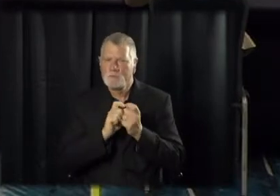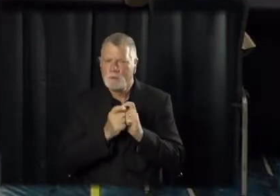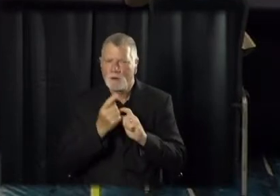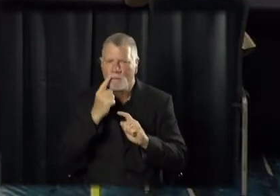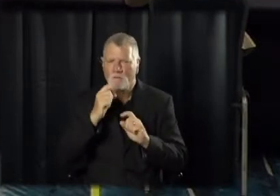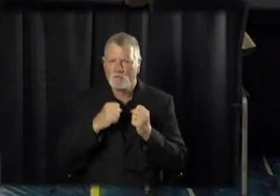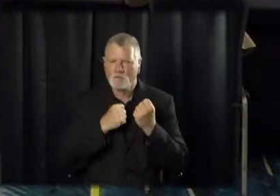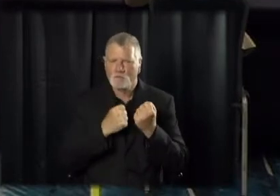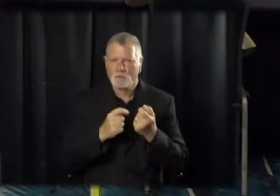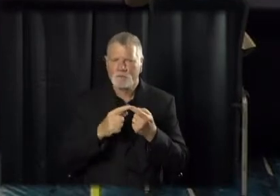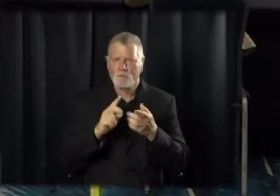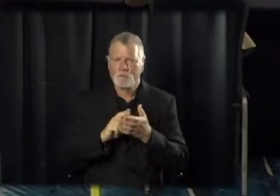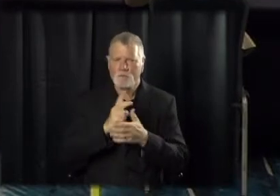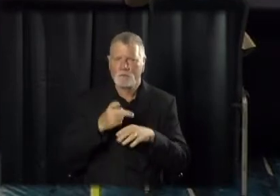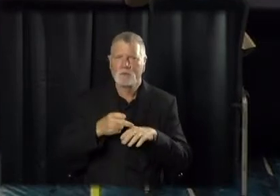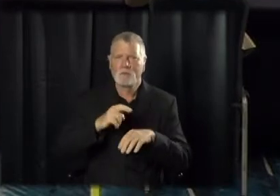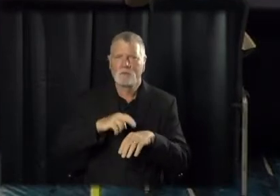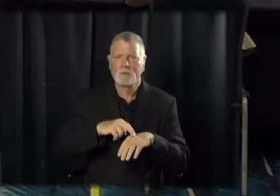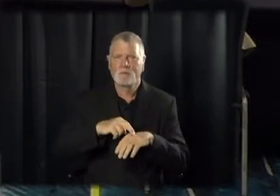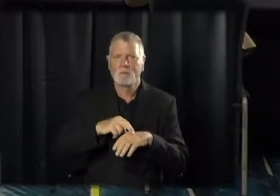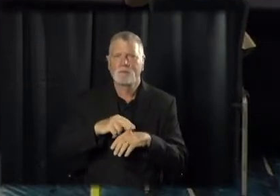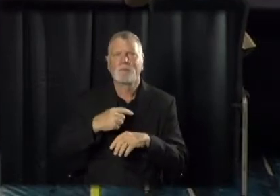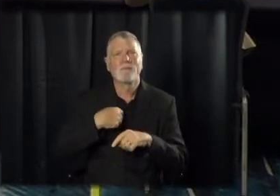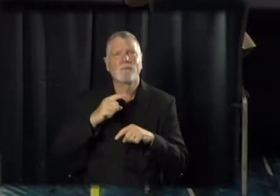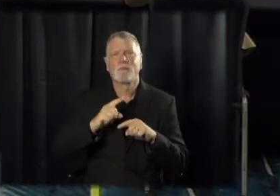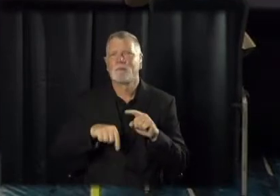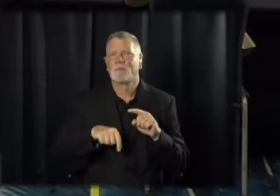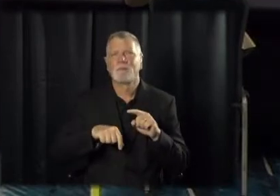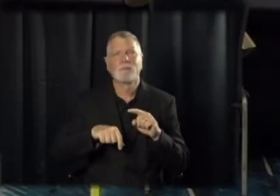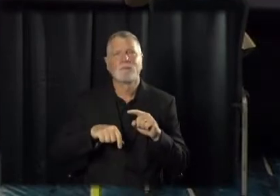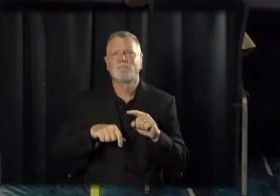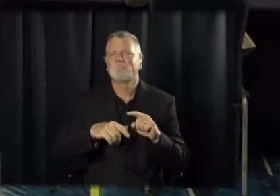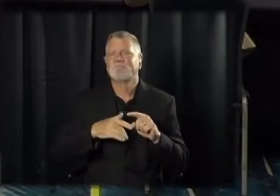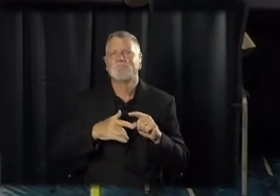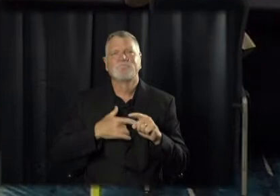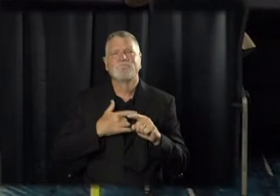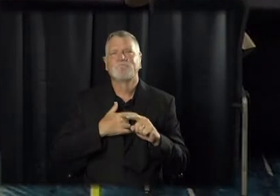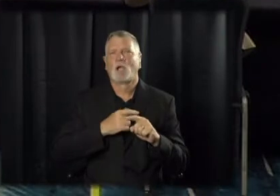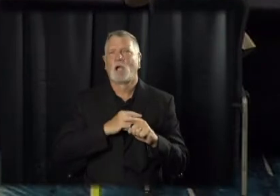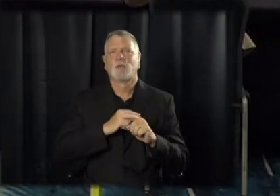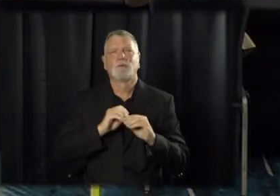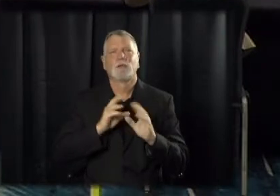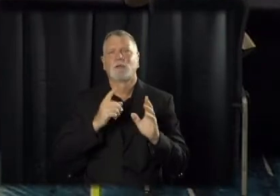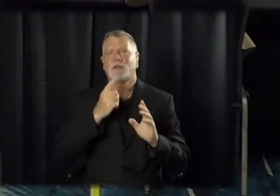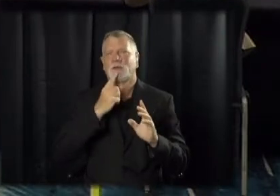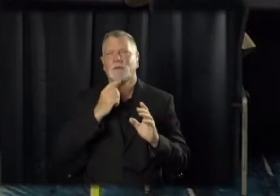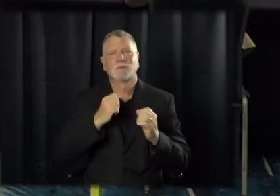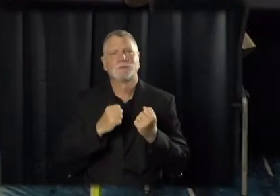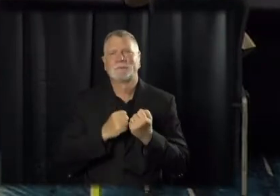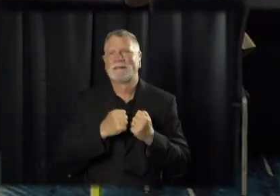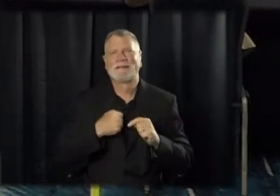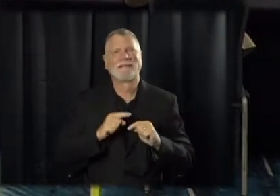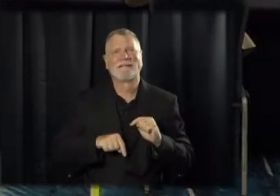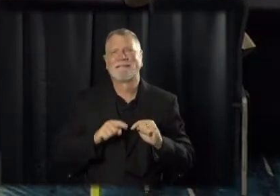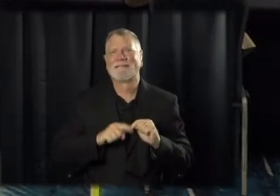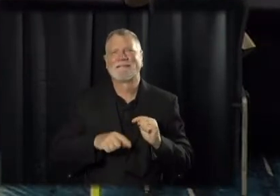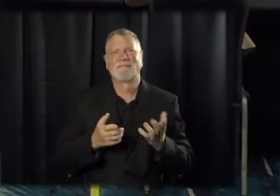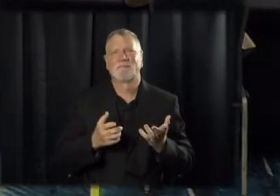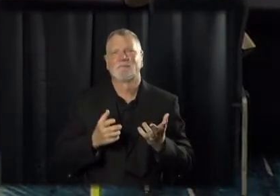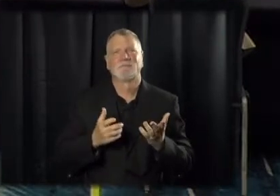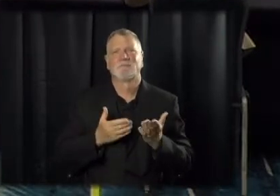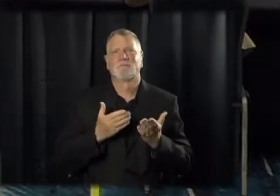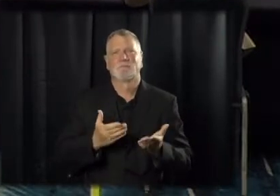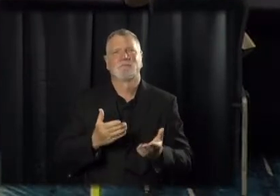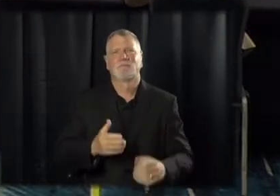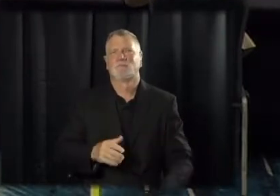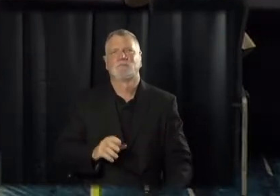and strengthening of the University of Puerto Rico, I cannot with a clear conscience vote in favor of this proposed